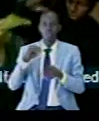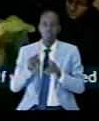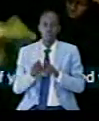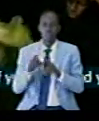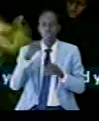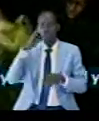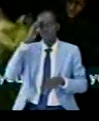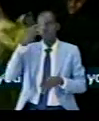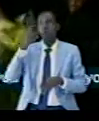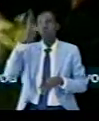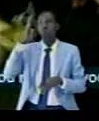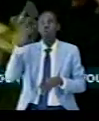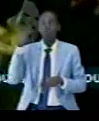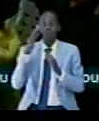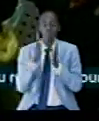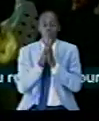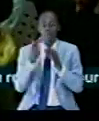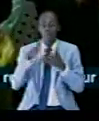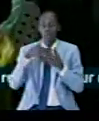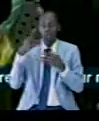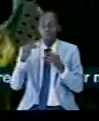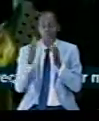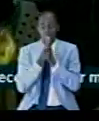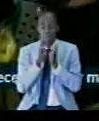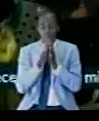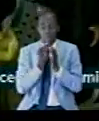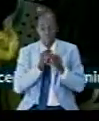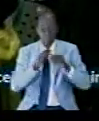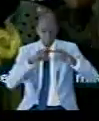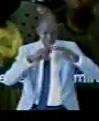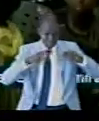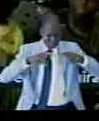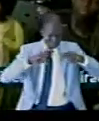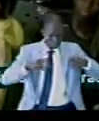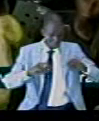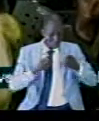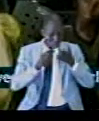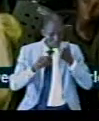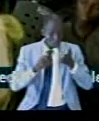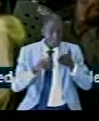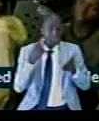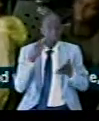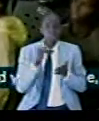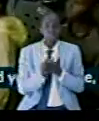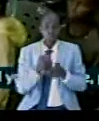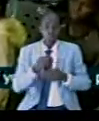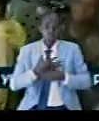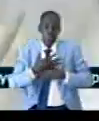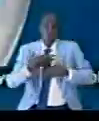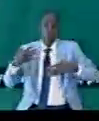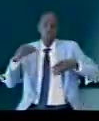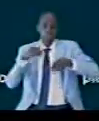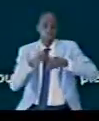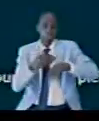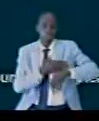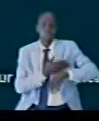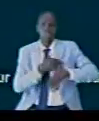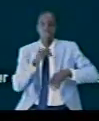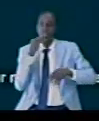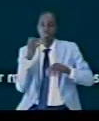after the prayers, I checked and discovered that the swelling is gone completely and she's